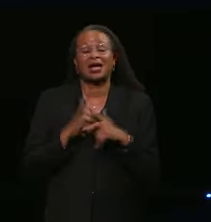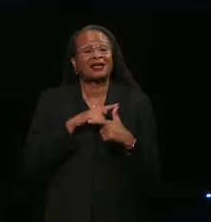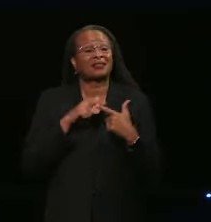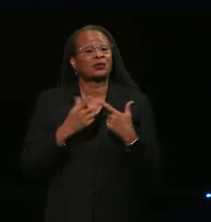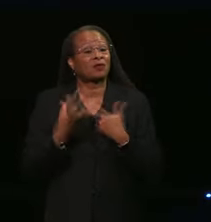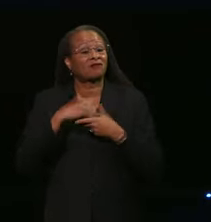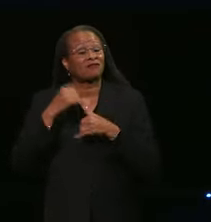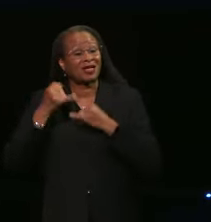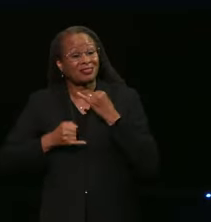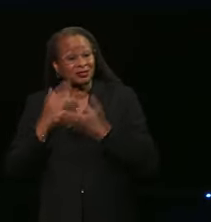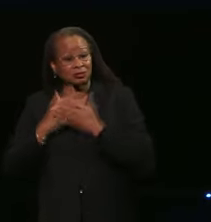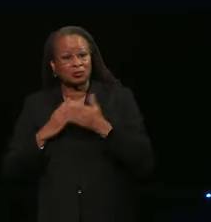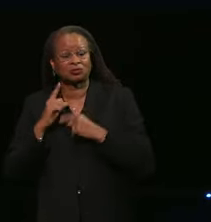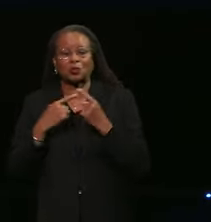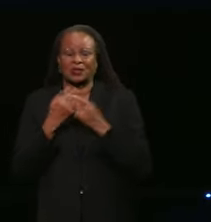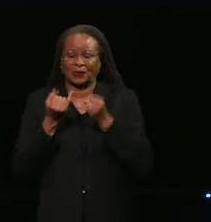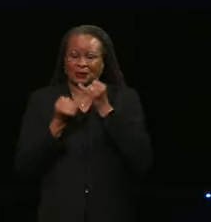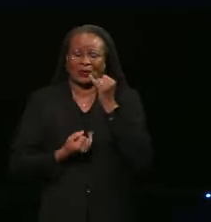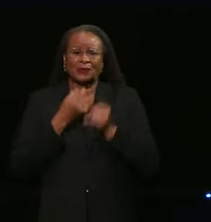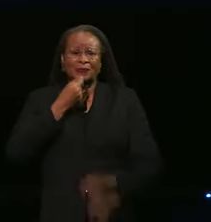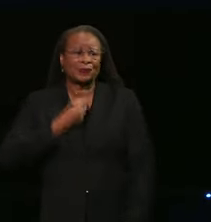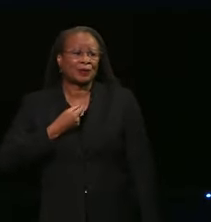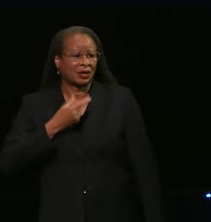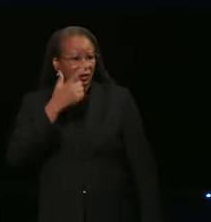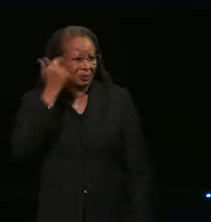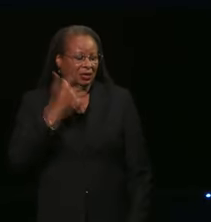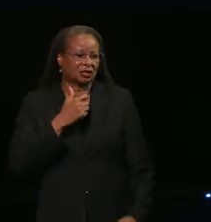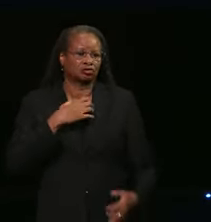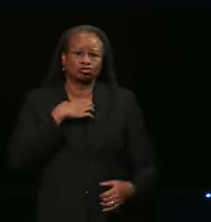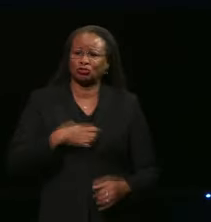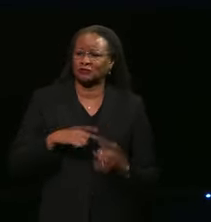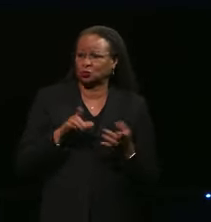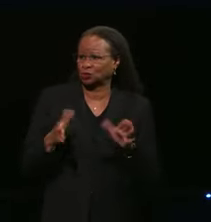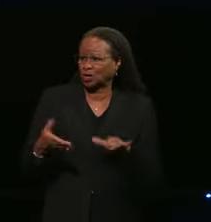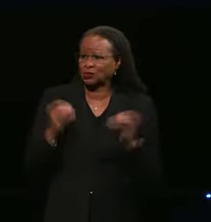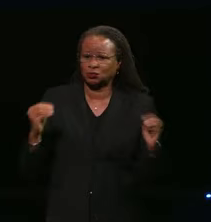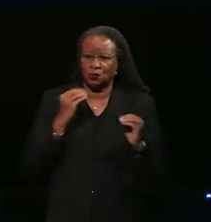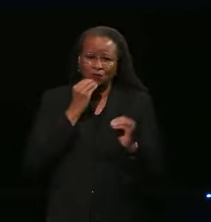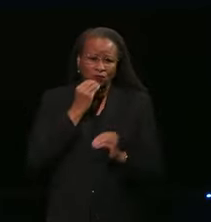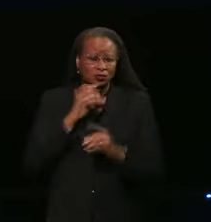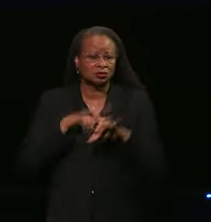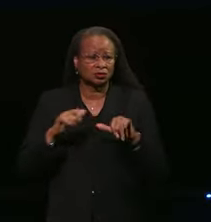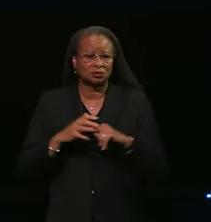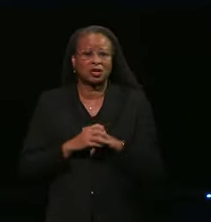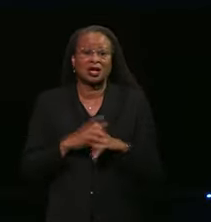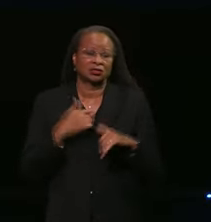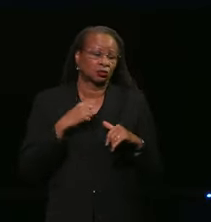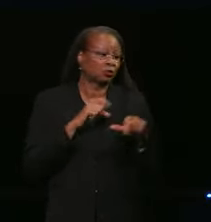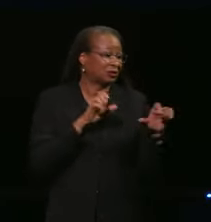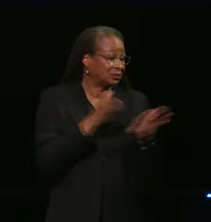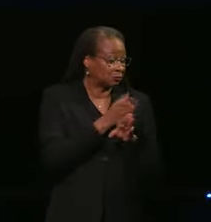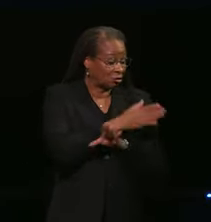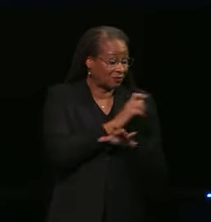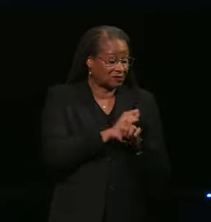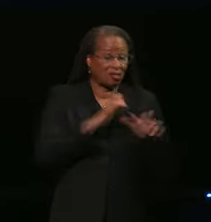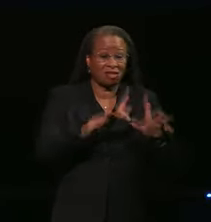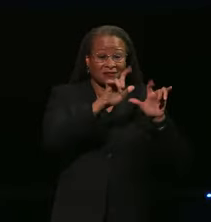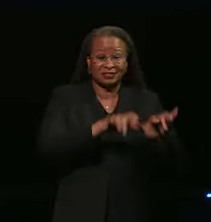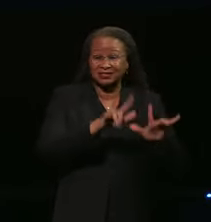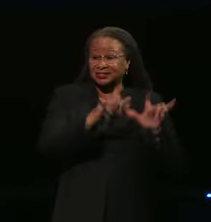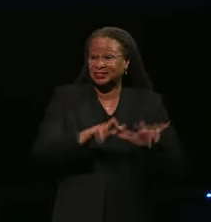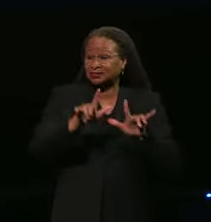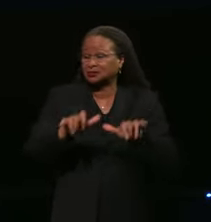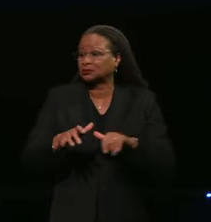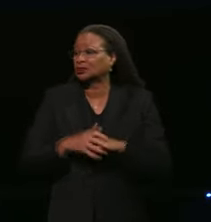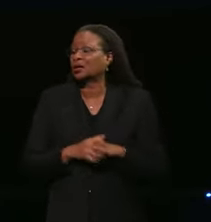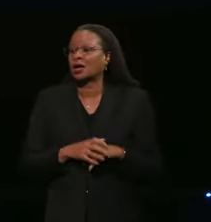when they were thinner, because they some of, in fact, we did a lot of testing, and we're supposed to do a